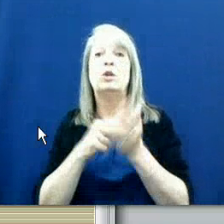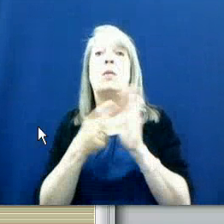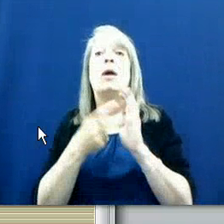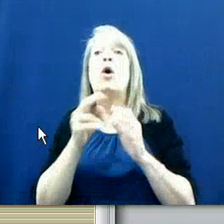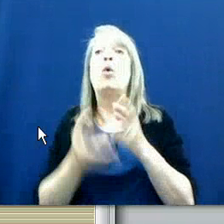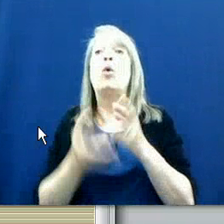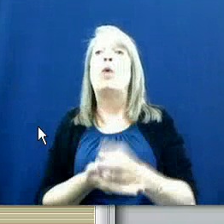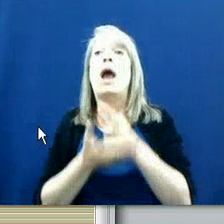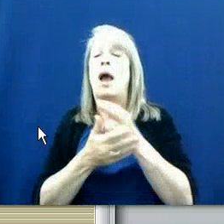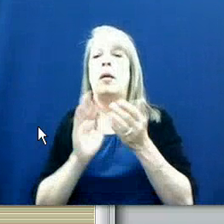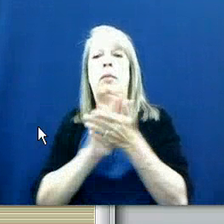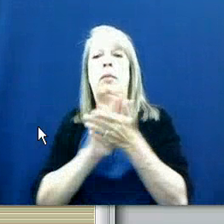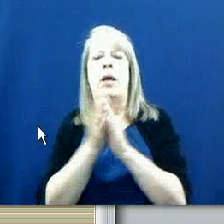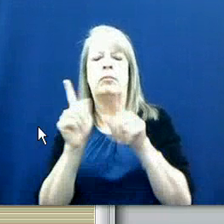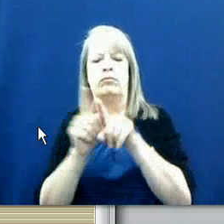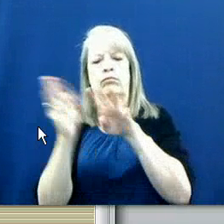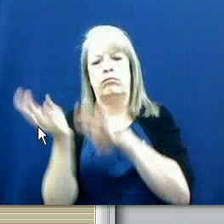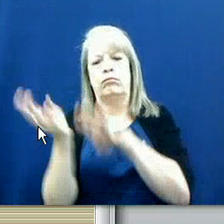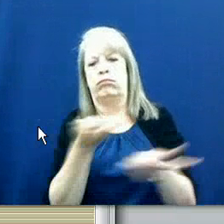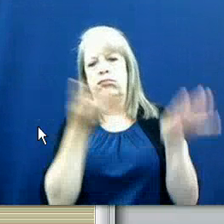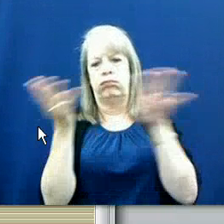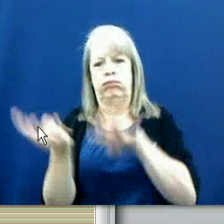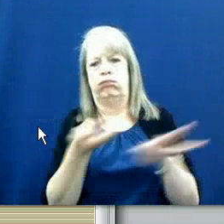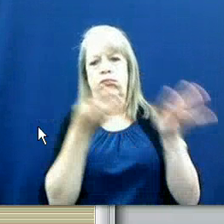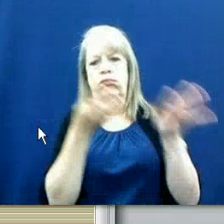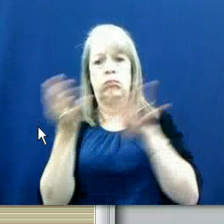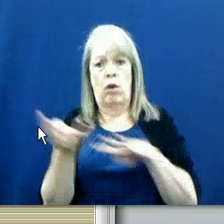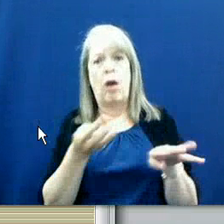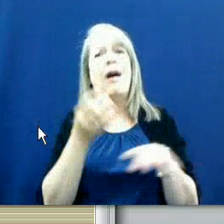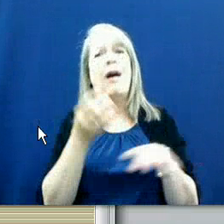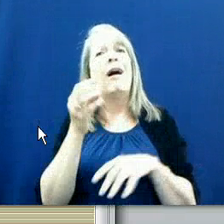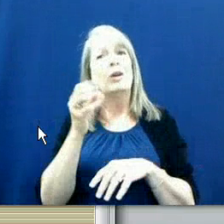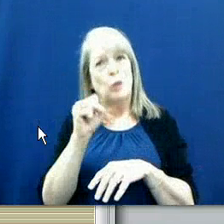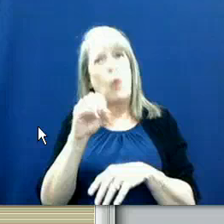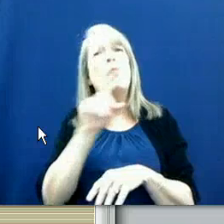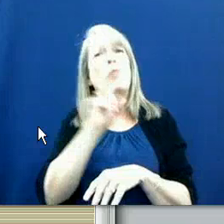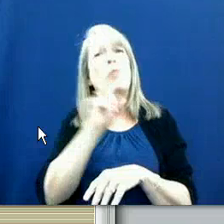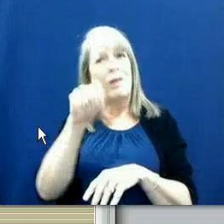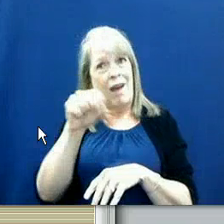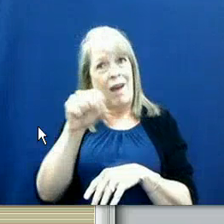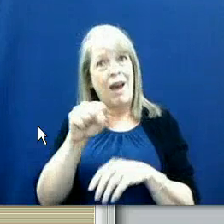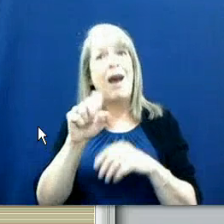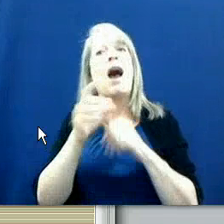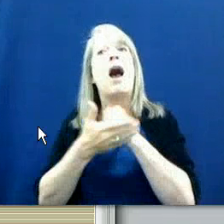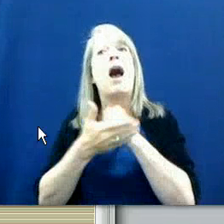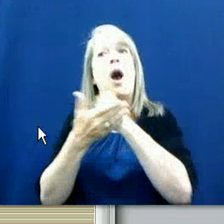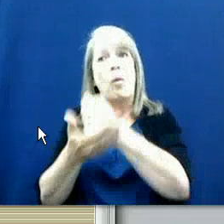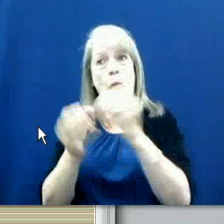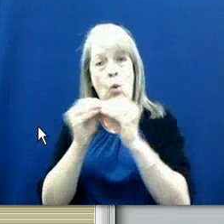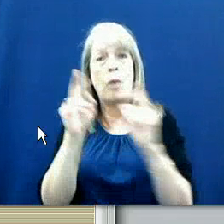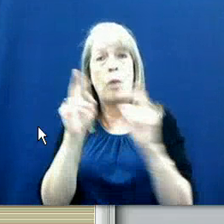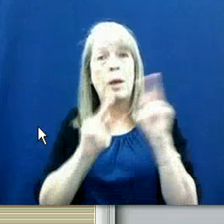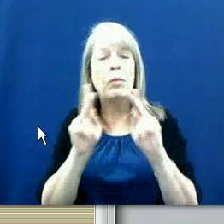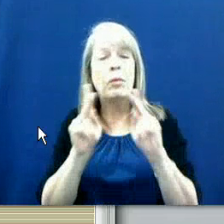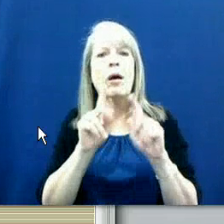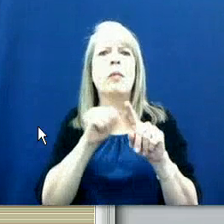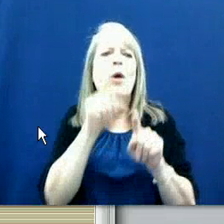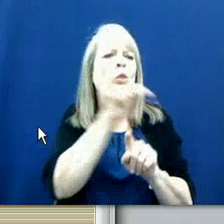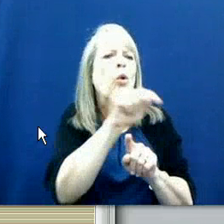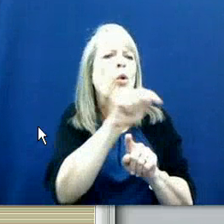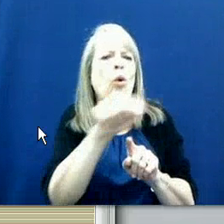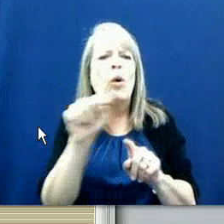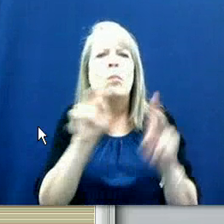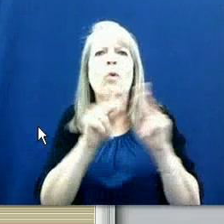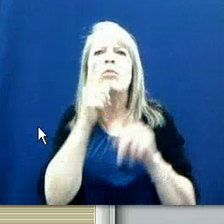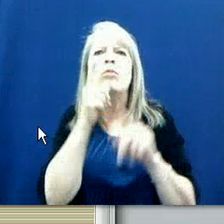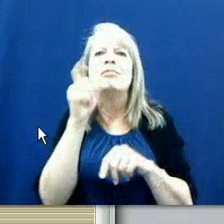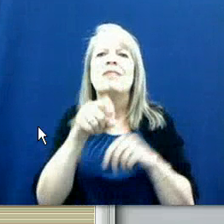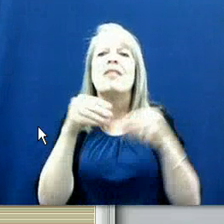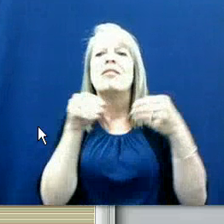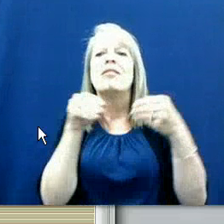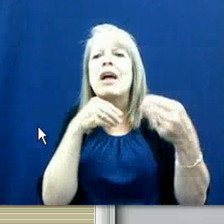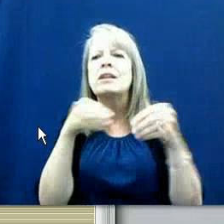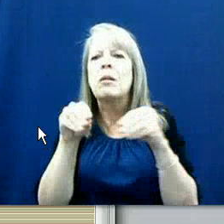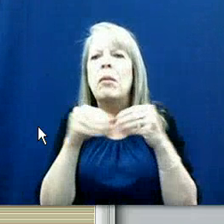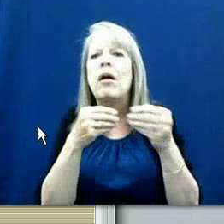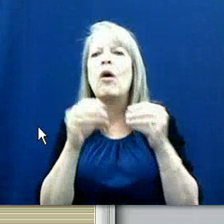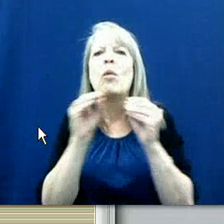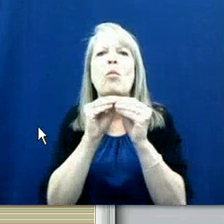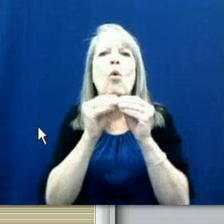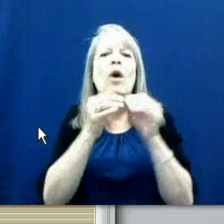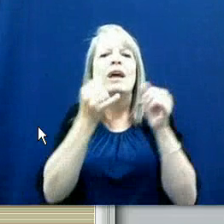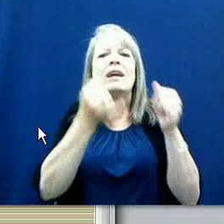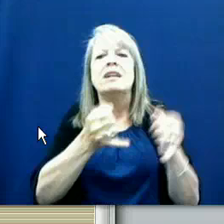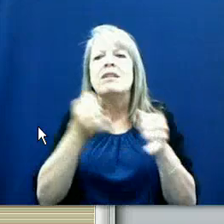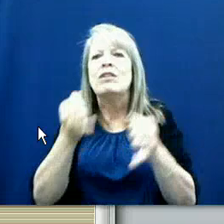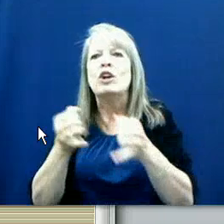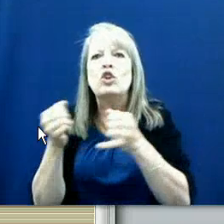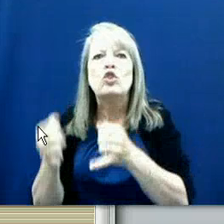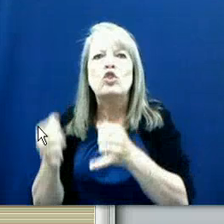system. VR now helped many more people, but the people who needed the flexibility and individualization of earlier years, people